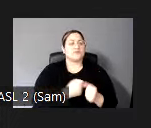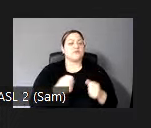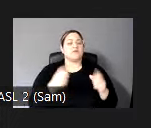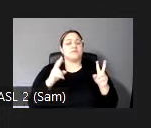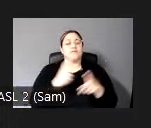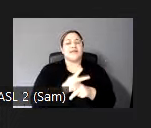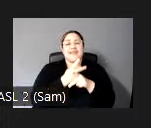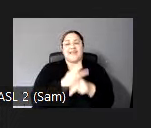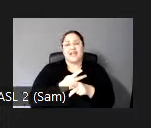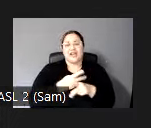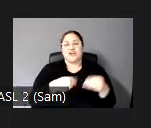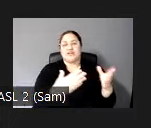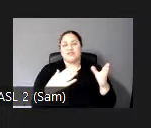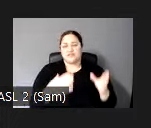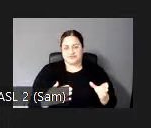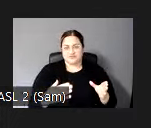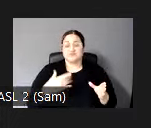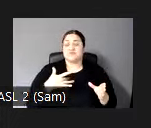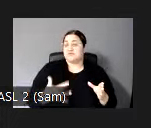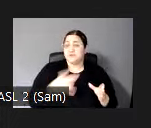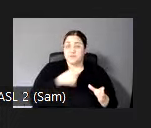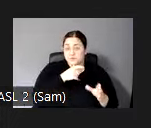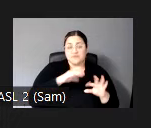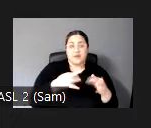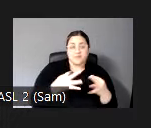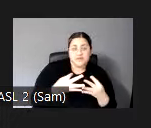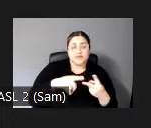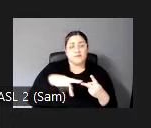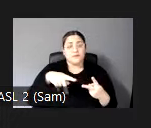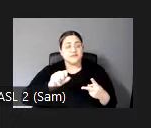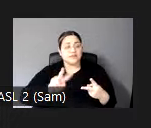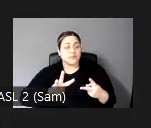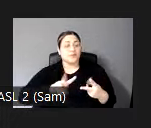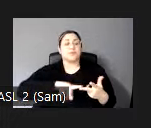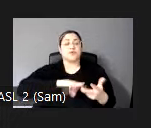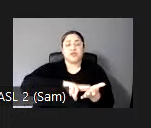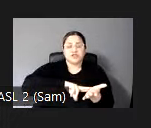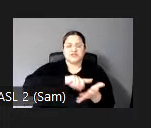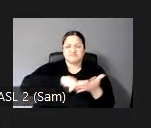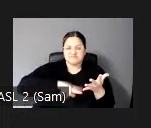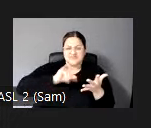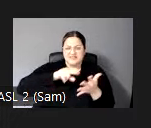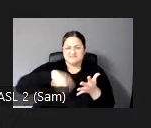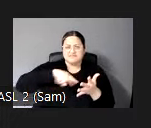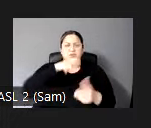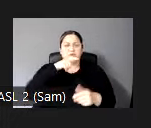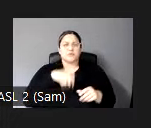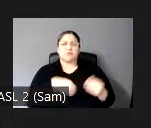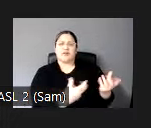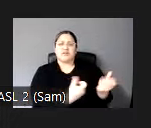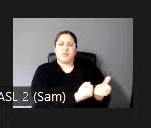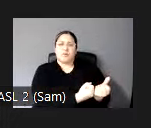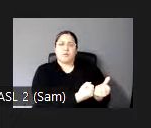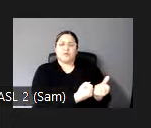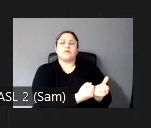friends, colleagues, whoever it is in the person living with dementia's life that is providing support for people. And of course, for every single